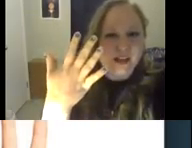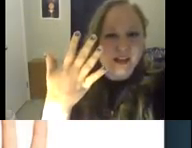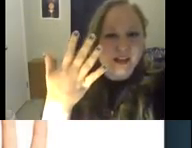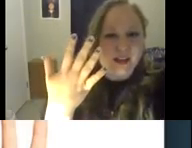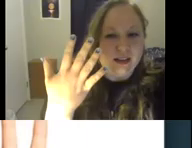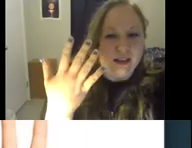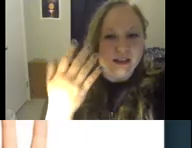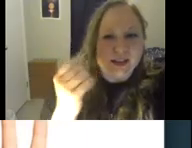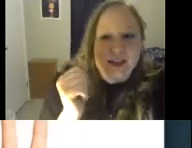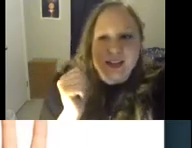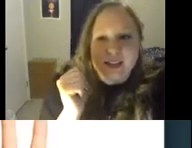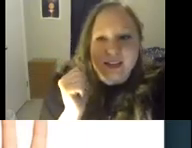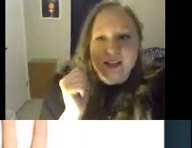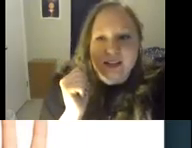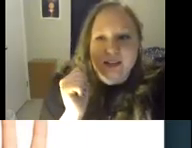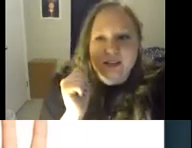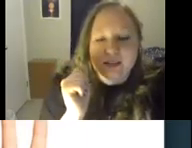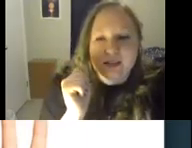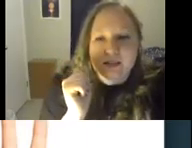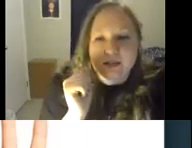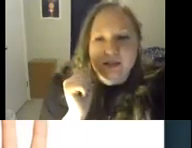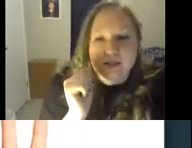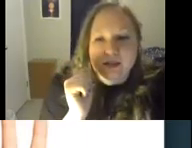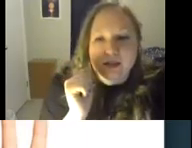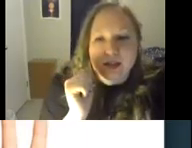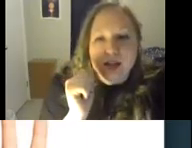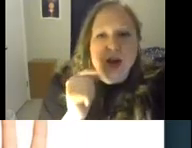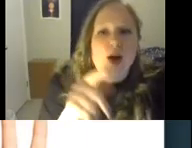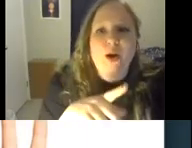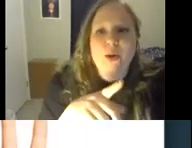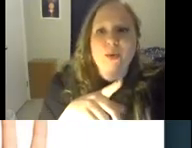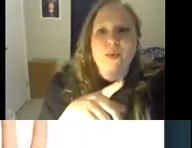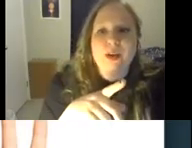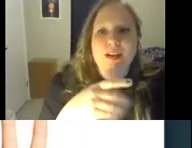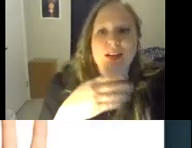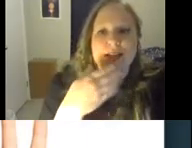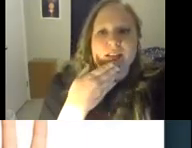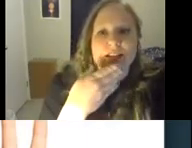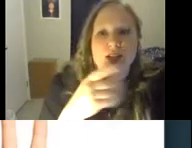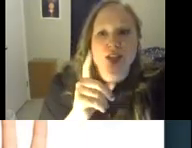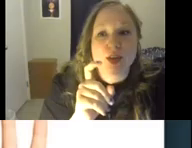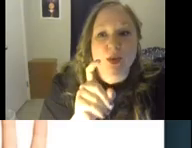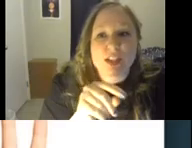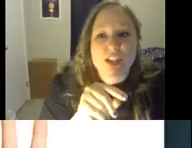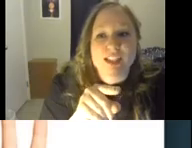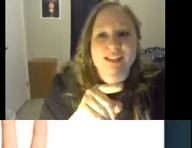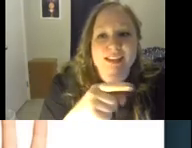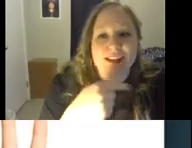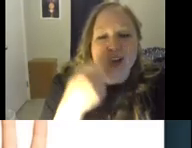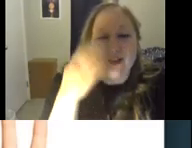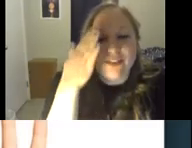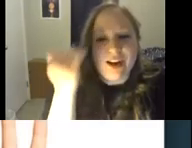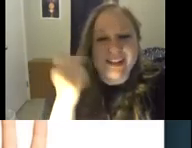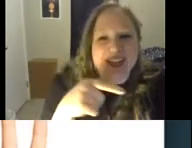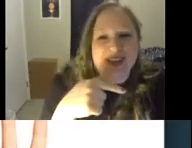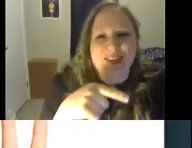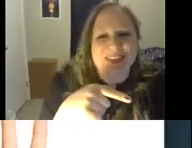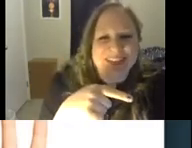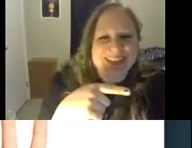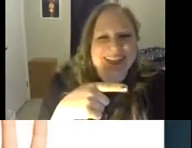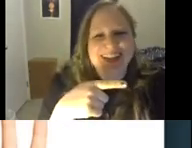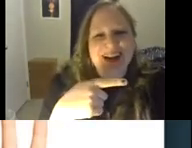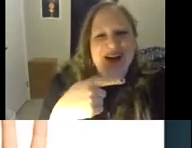five. Can I ask you a quick question? Does it matter which hand you use? Like, do you just use your dominant hand? Good question. I forgot to